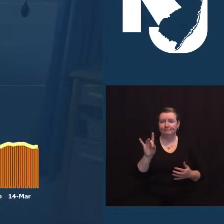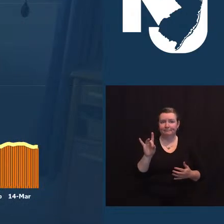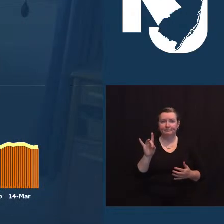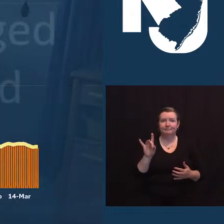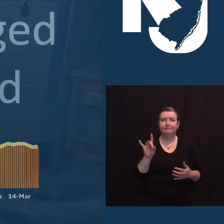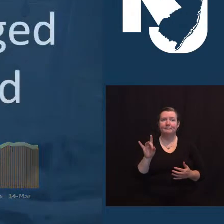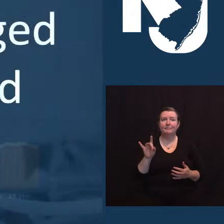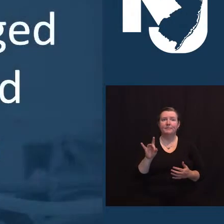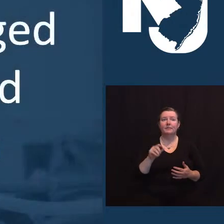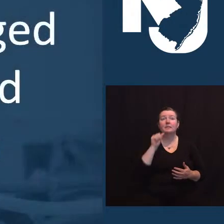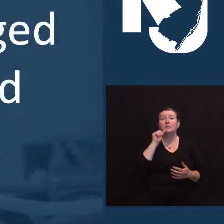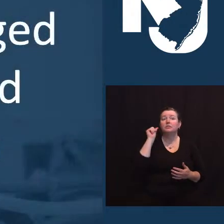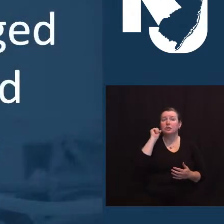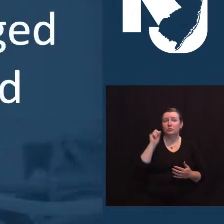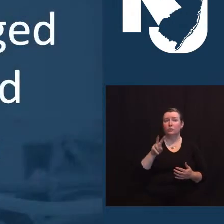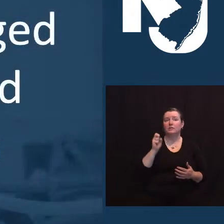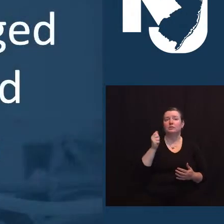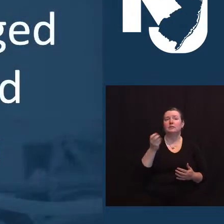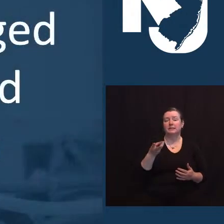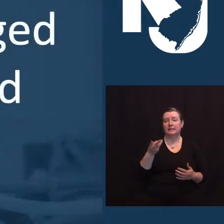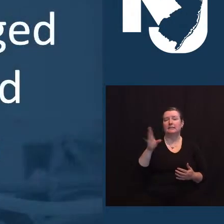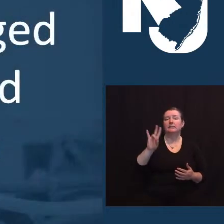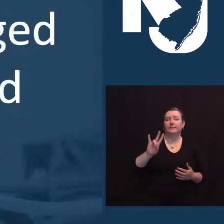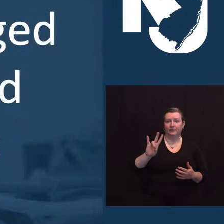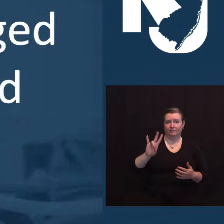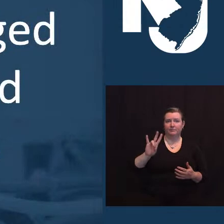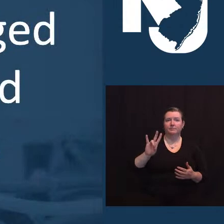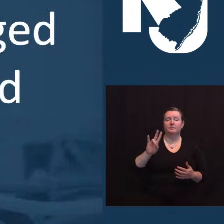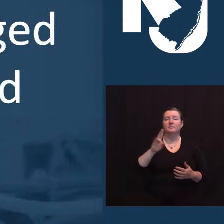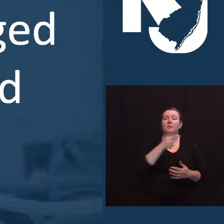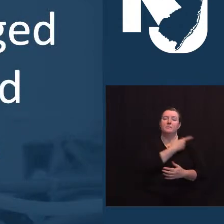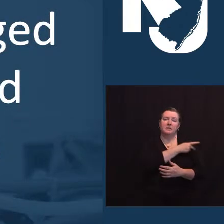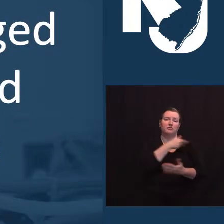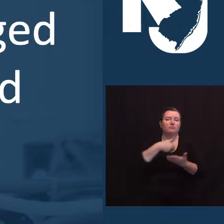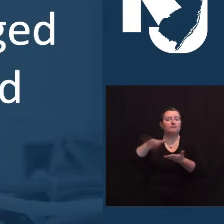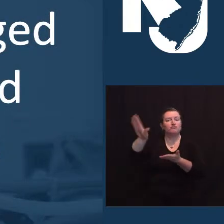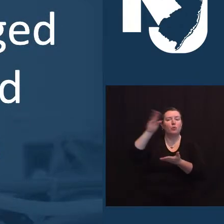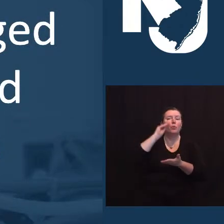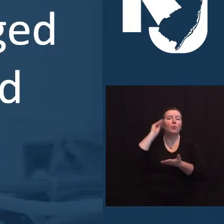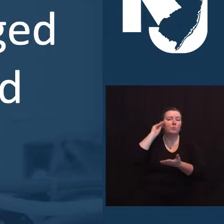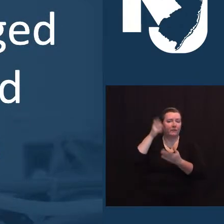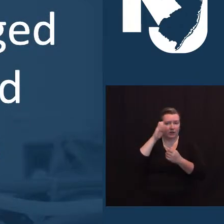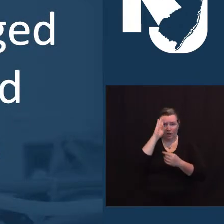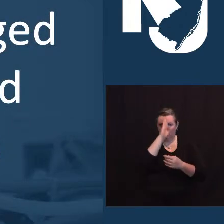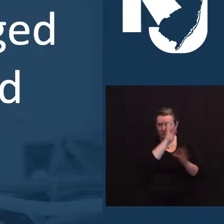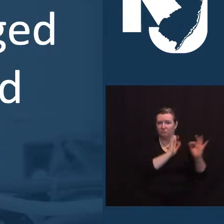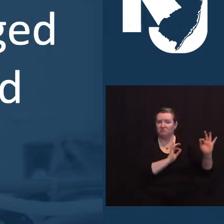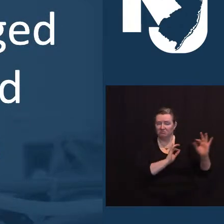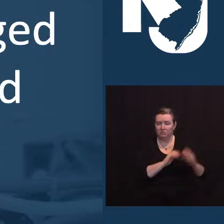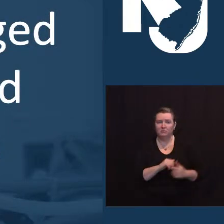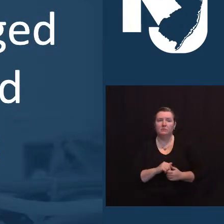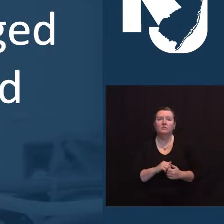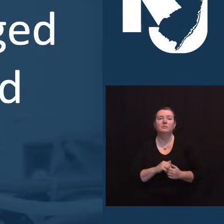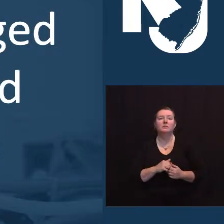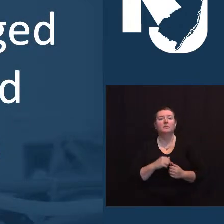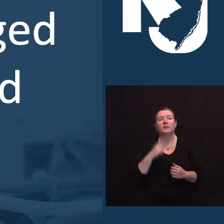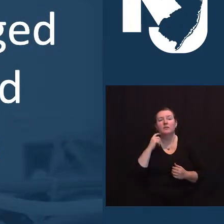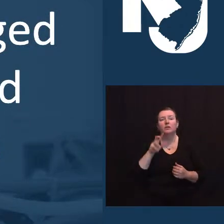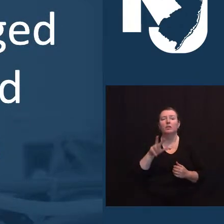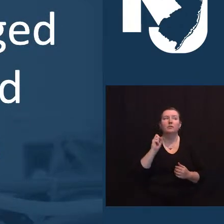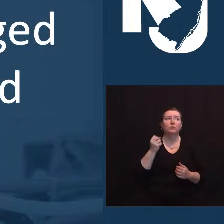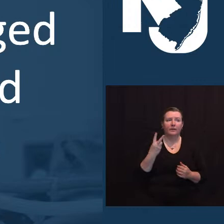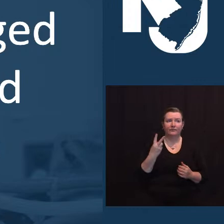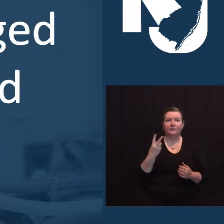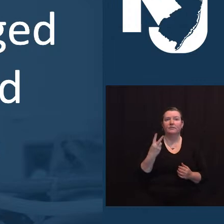throughout yesterday, 267 live patients were discharged from our hospitals, but another 312